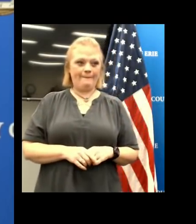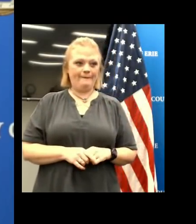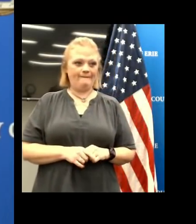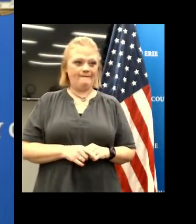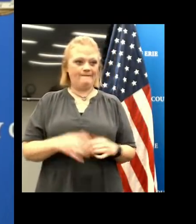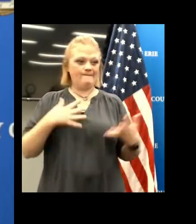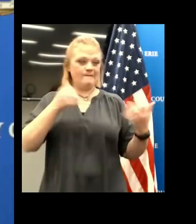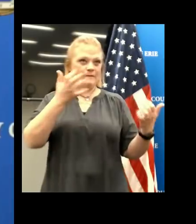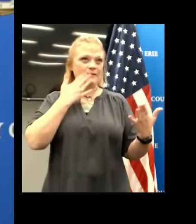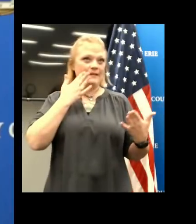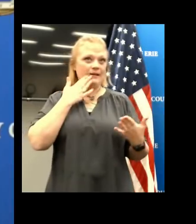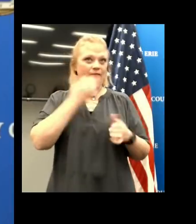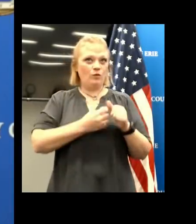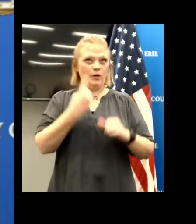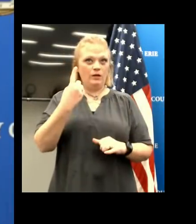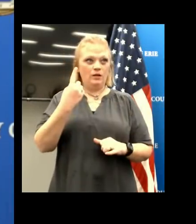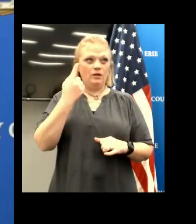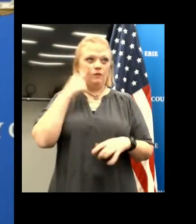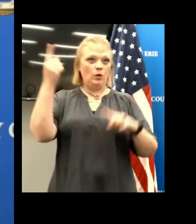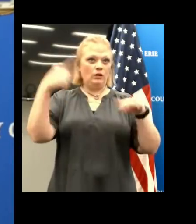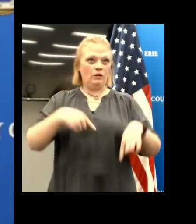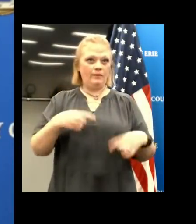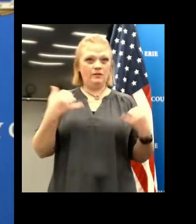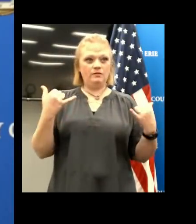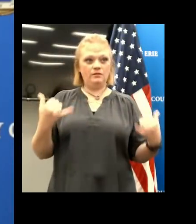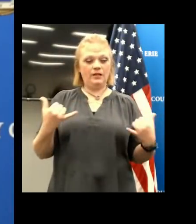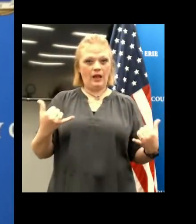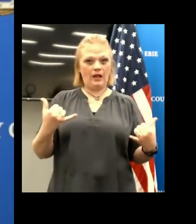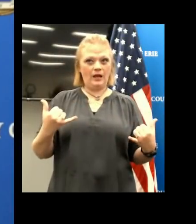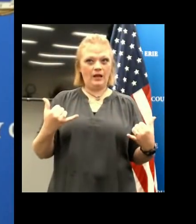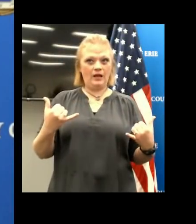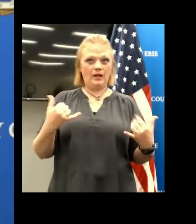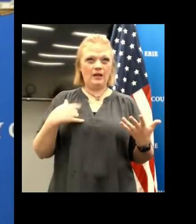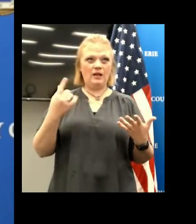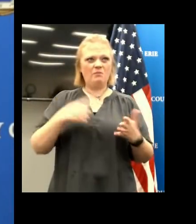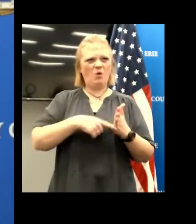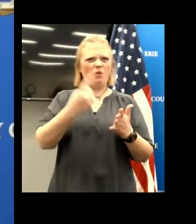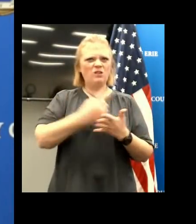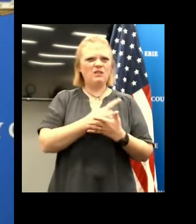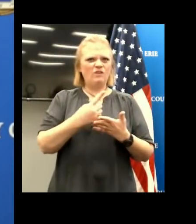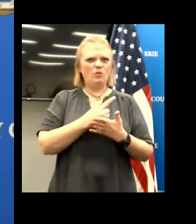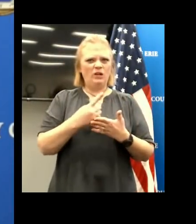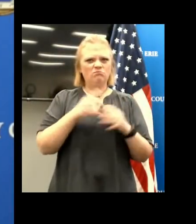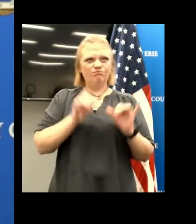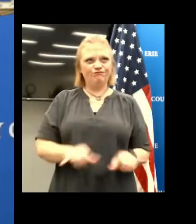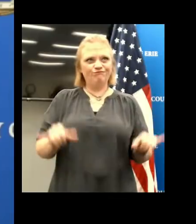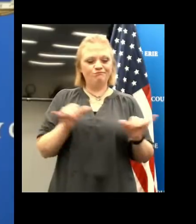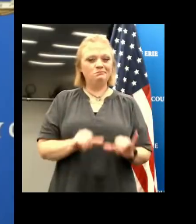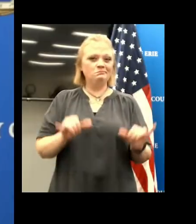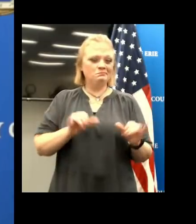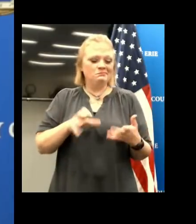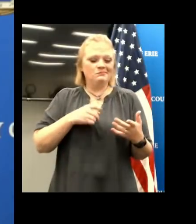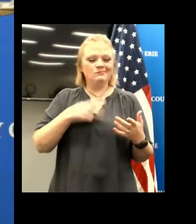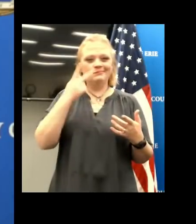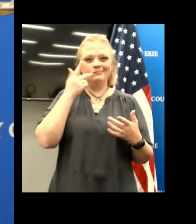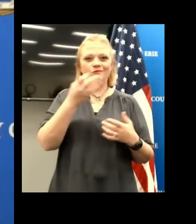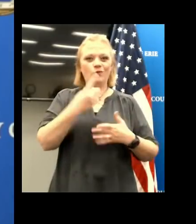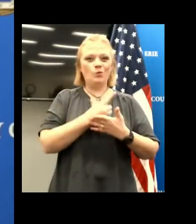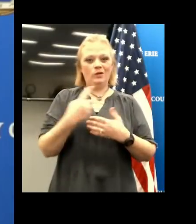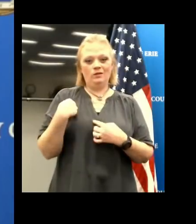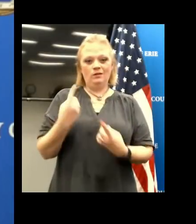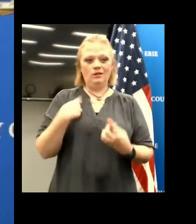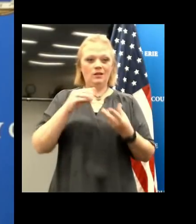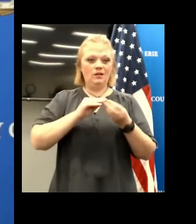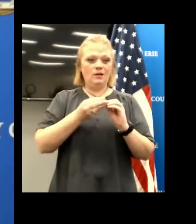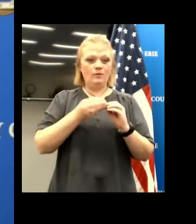I want to thank everyone for being here today. We've been giving them about once a week. And as we've seen in the last few weeks, we've seen some numbers